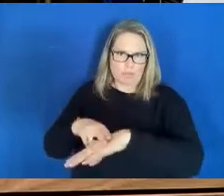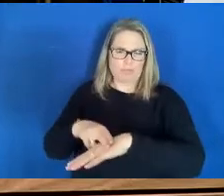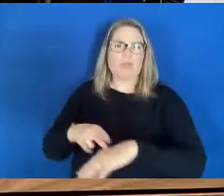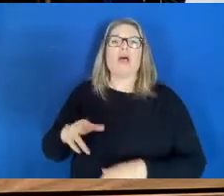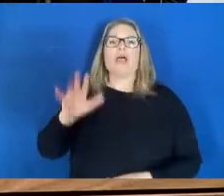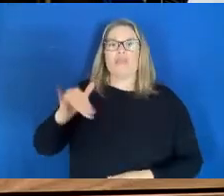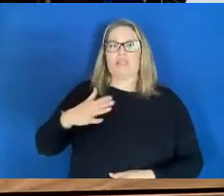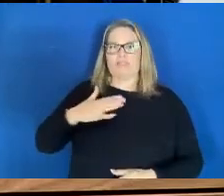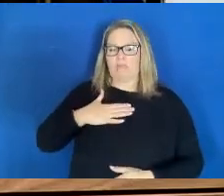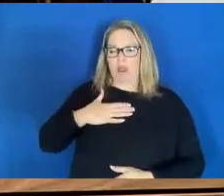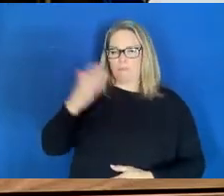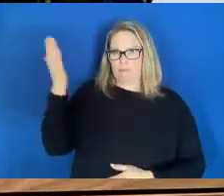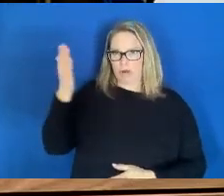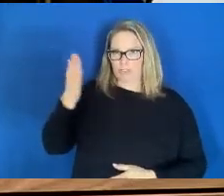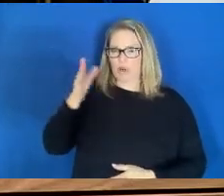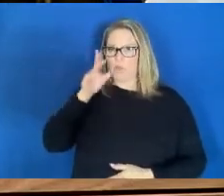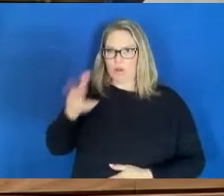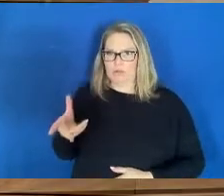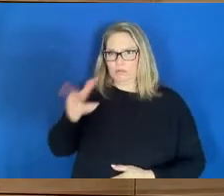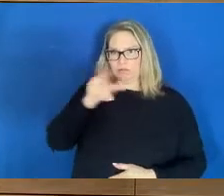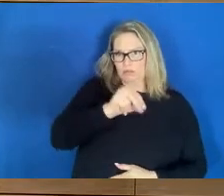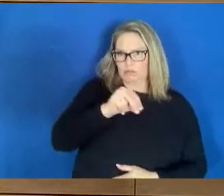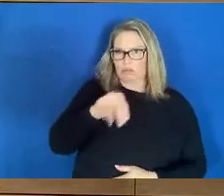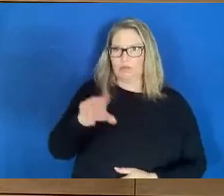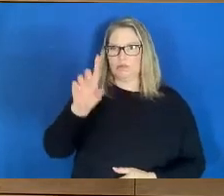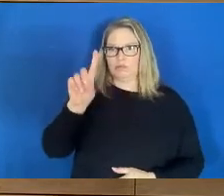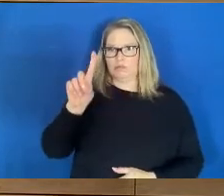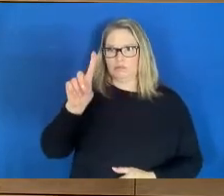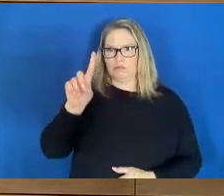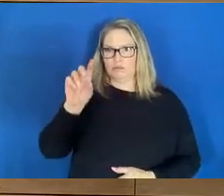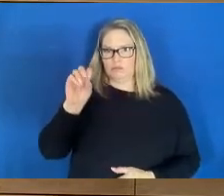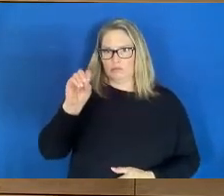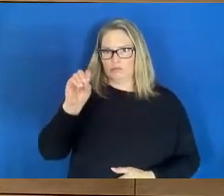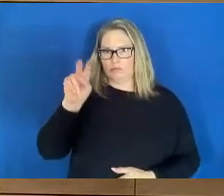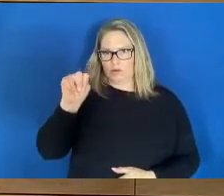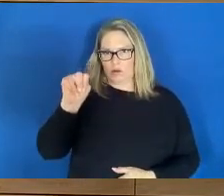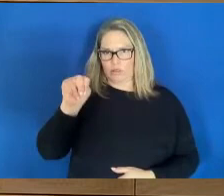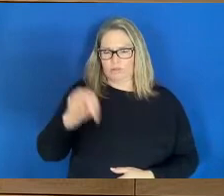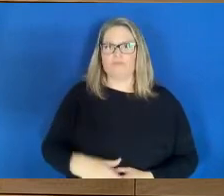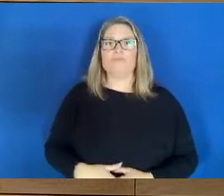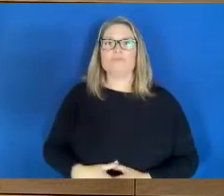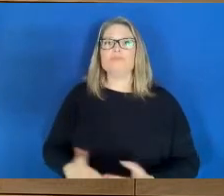I will hand it over to Don. Thank you very much, Jill.